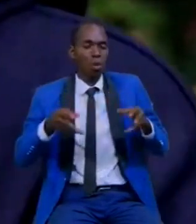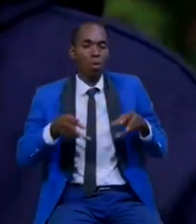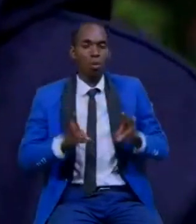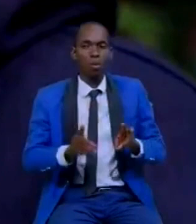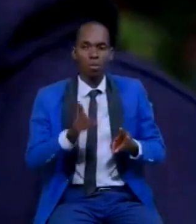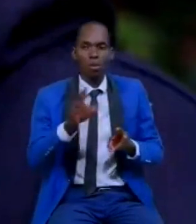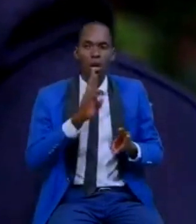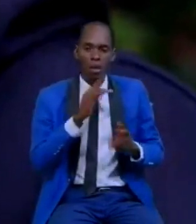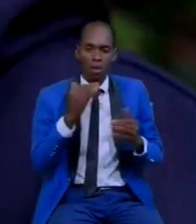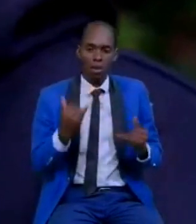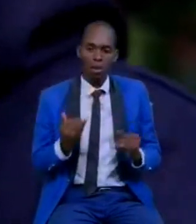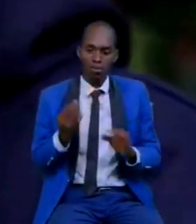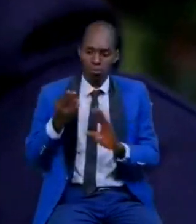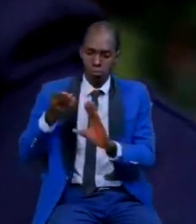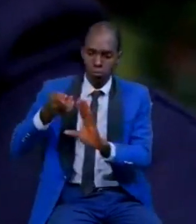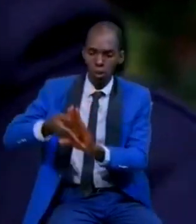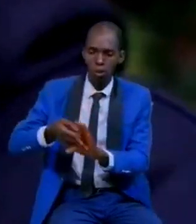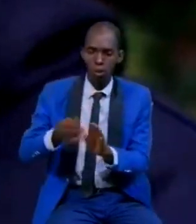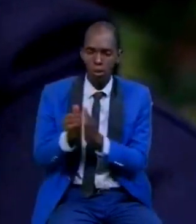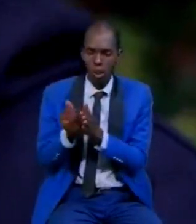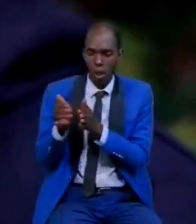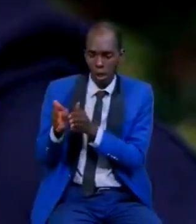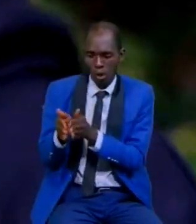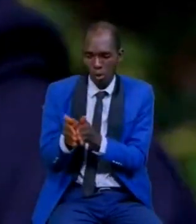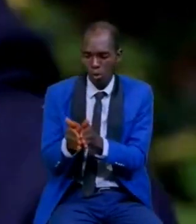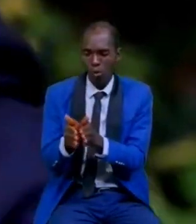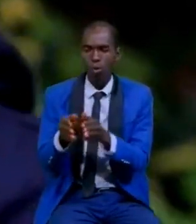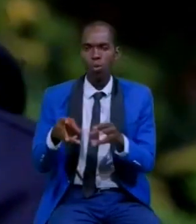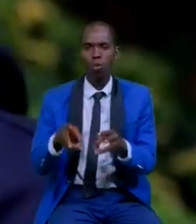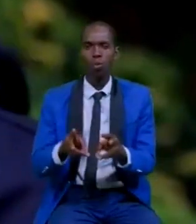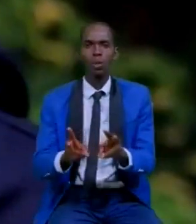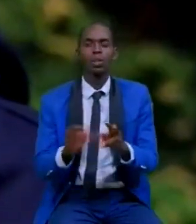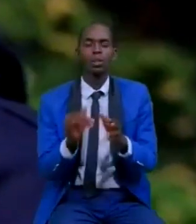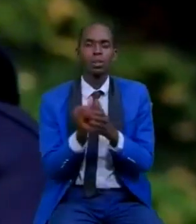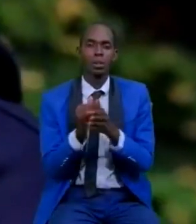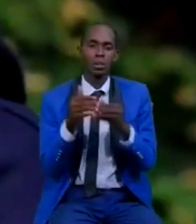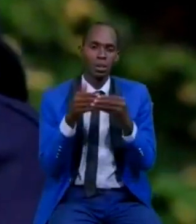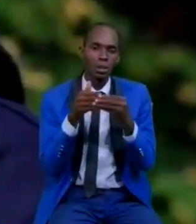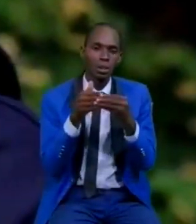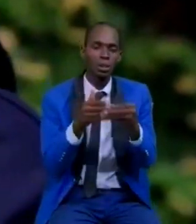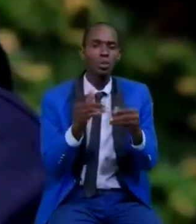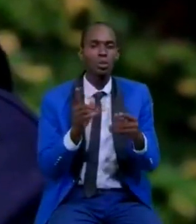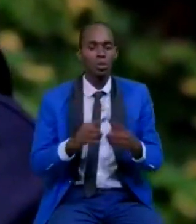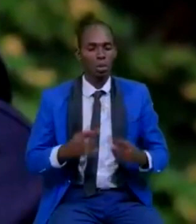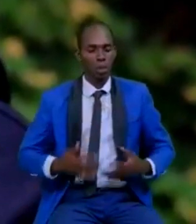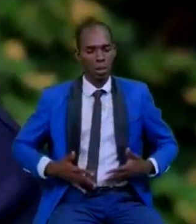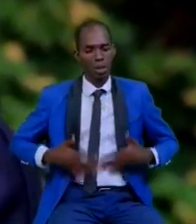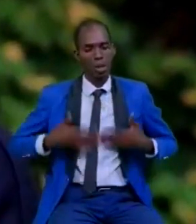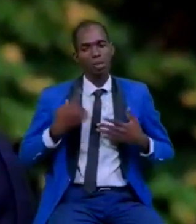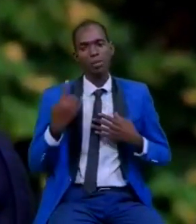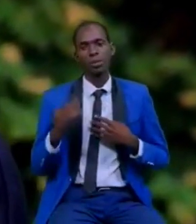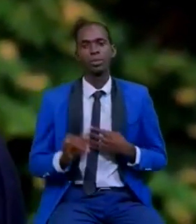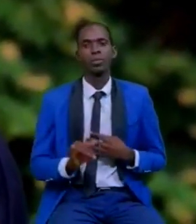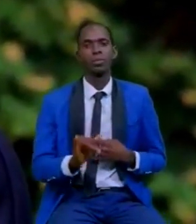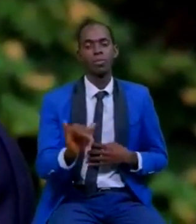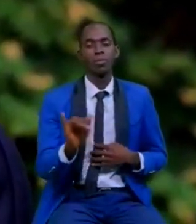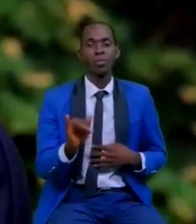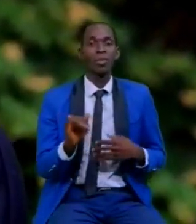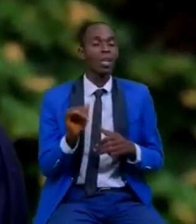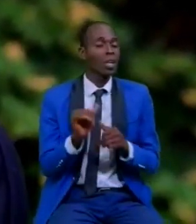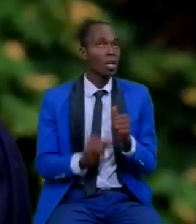the straight gate, into the narrow way that leads to life eternal.